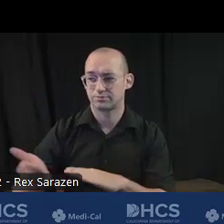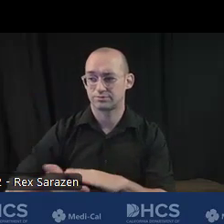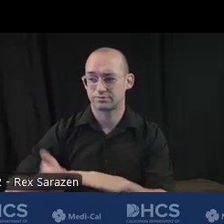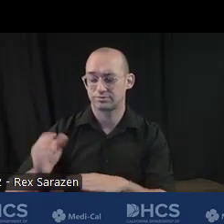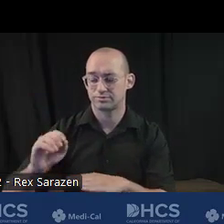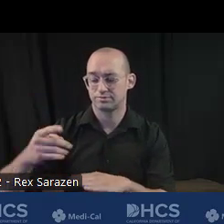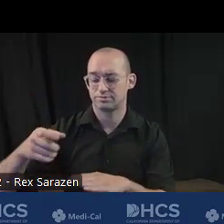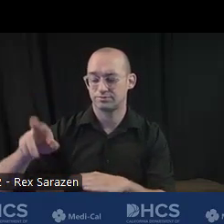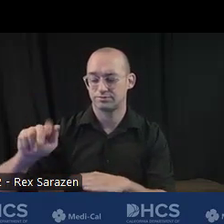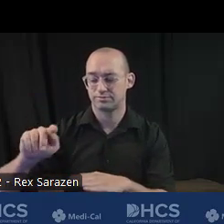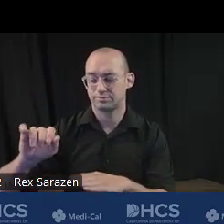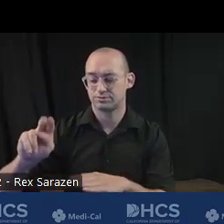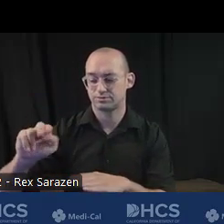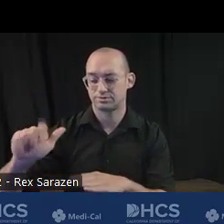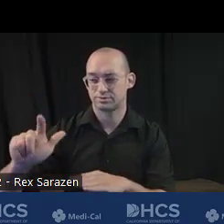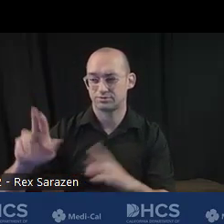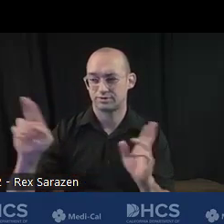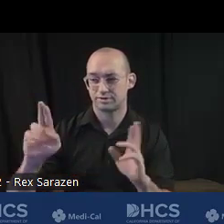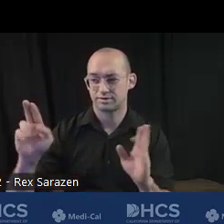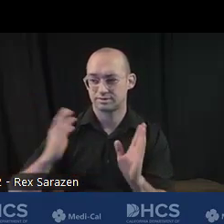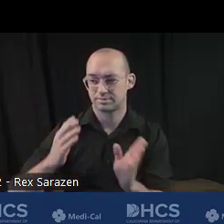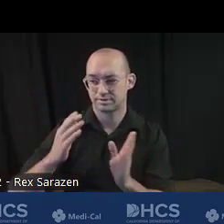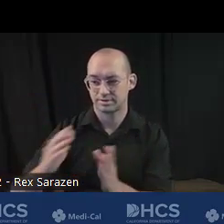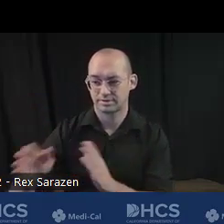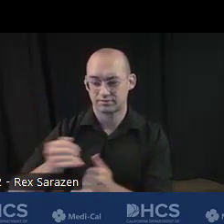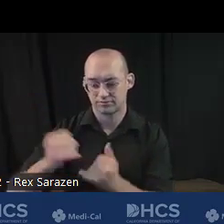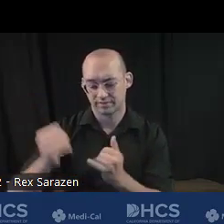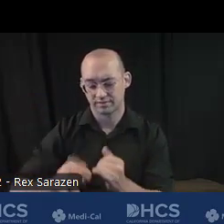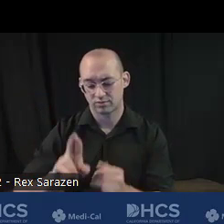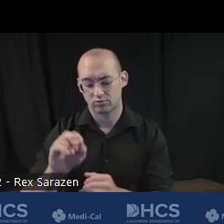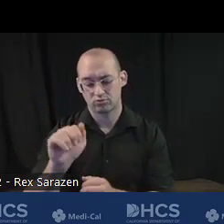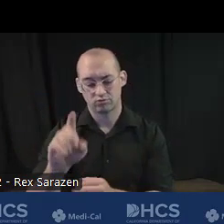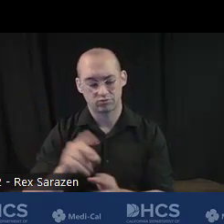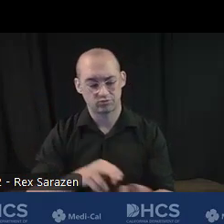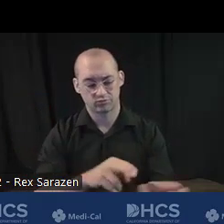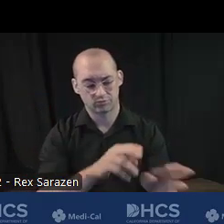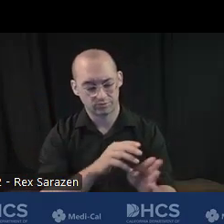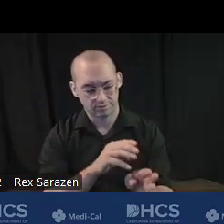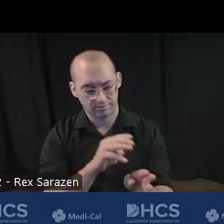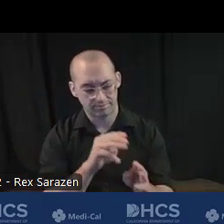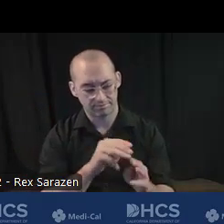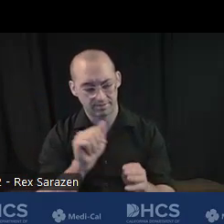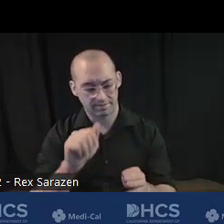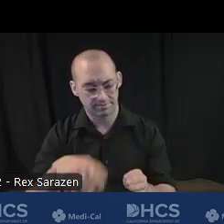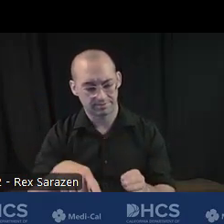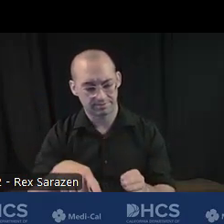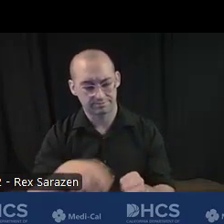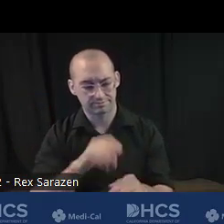readiness planning, finalizing the roadmap, and beginning work